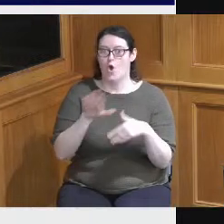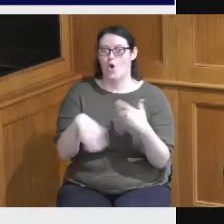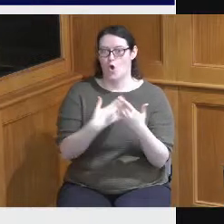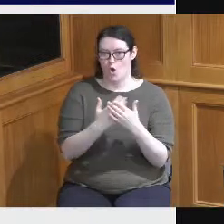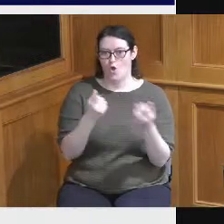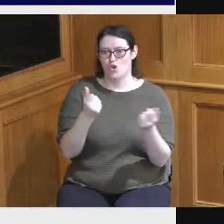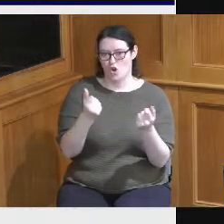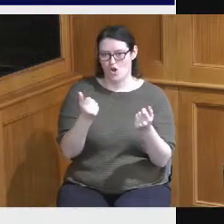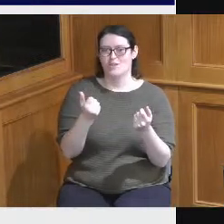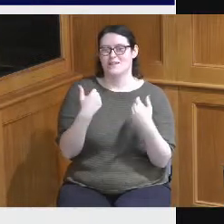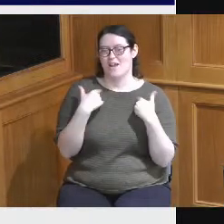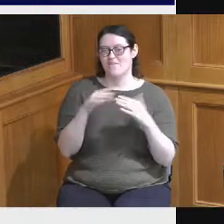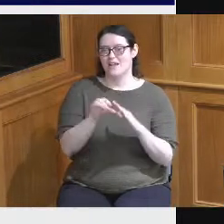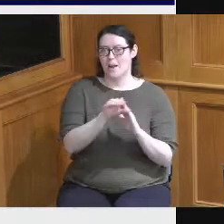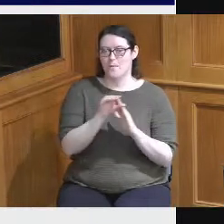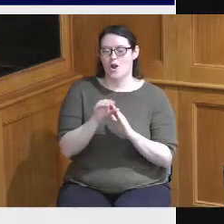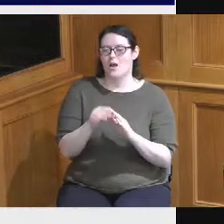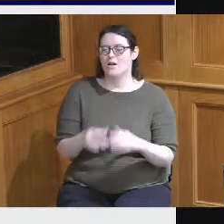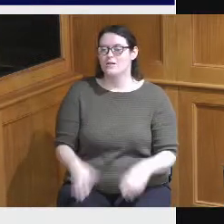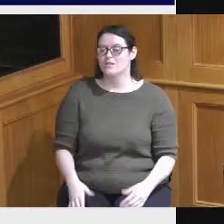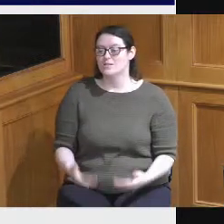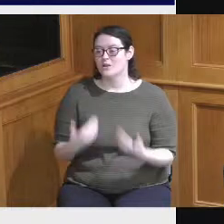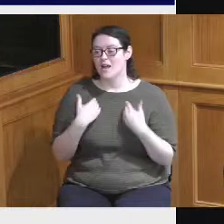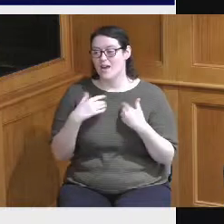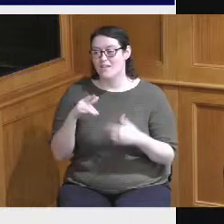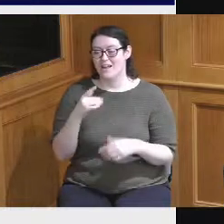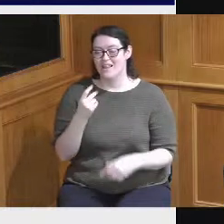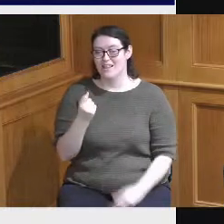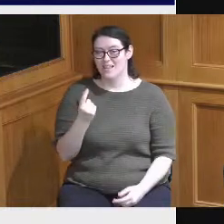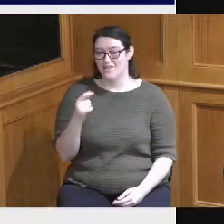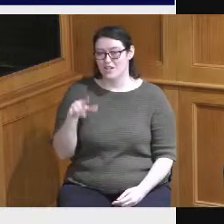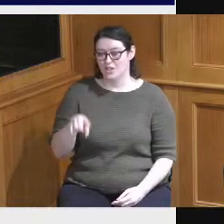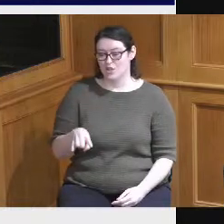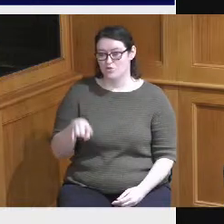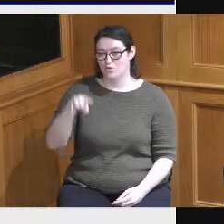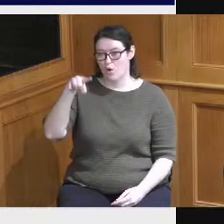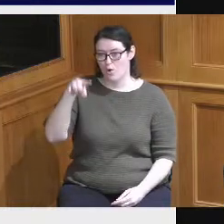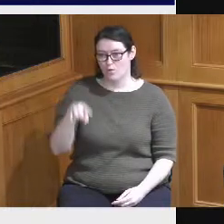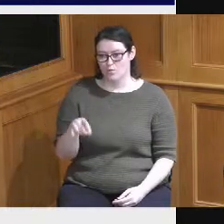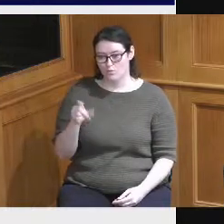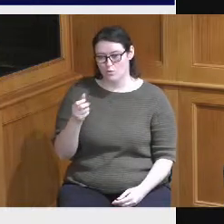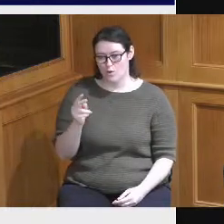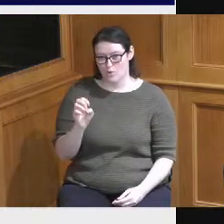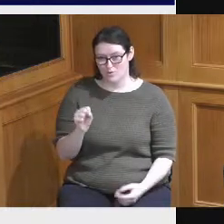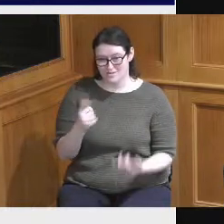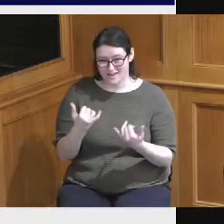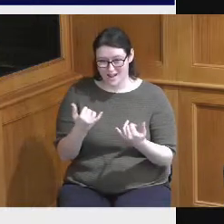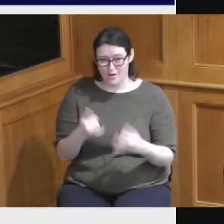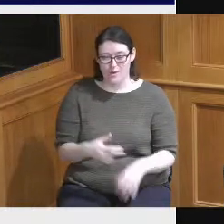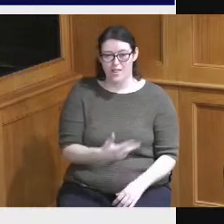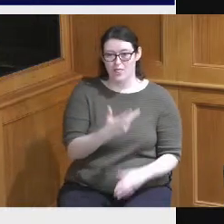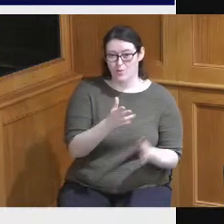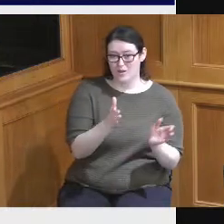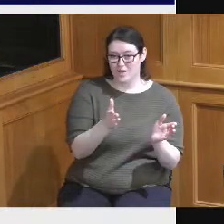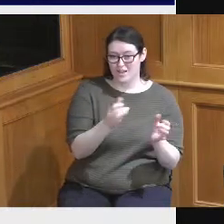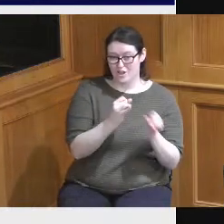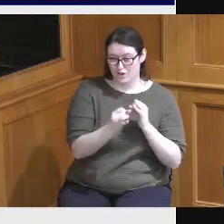cameras. We've got 11 drones right now and 3 interview rooms. All 3 of those interview rooms are at